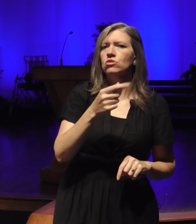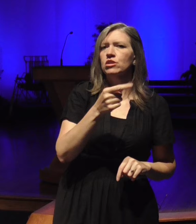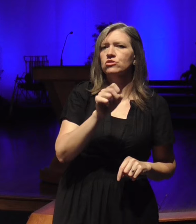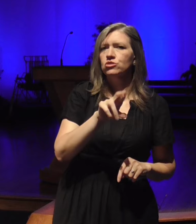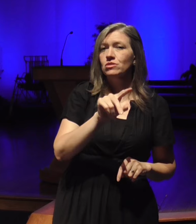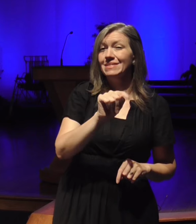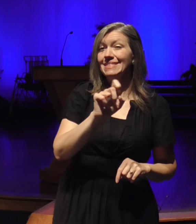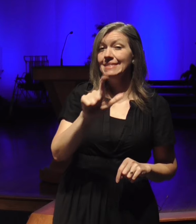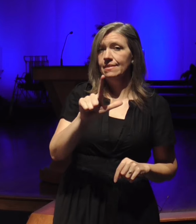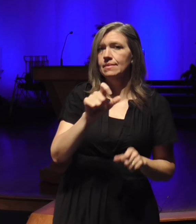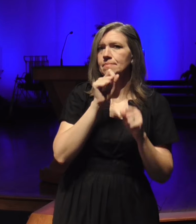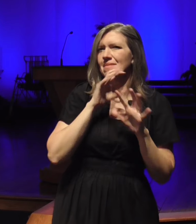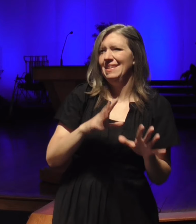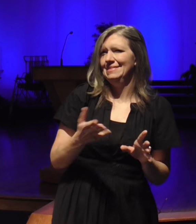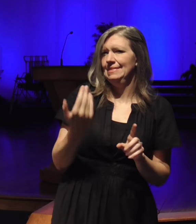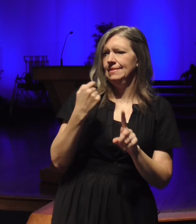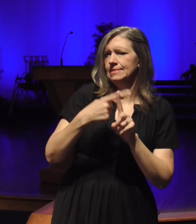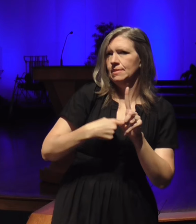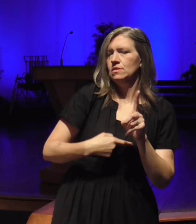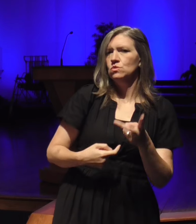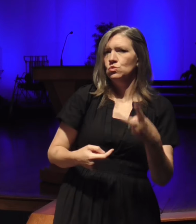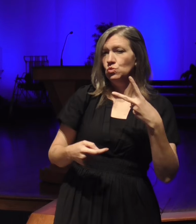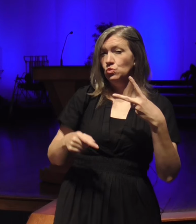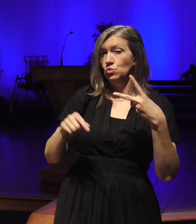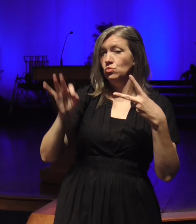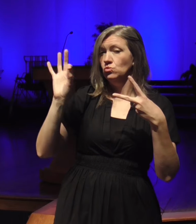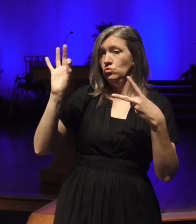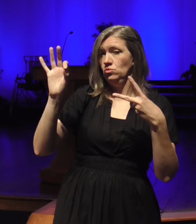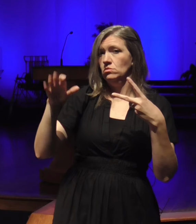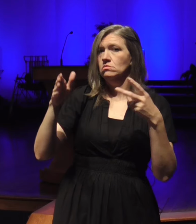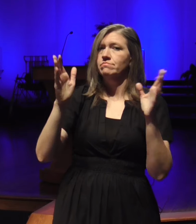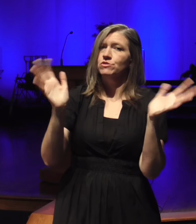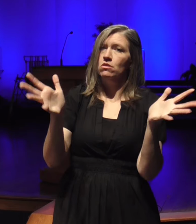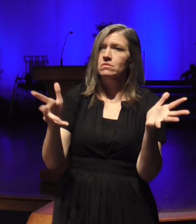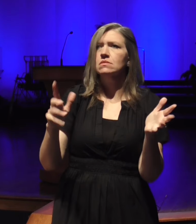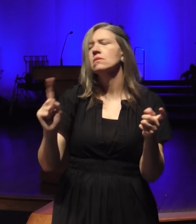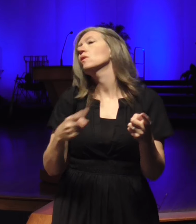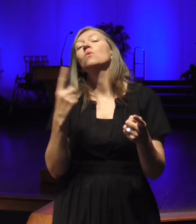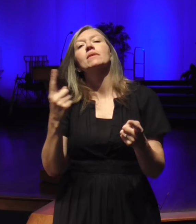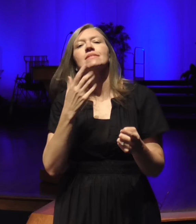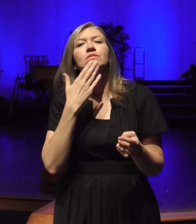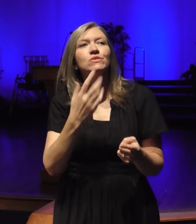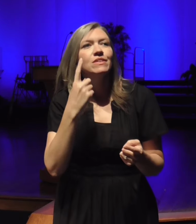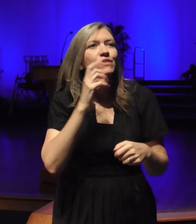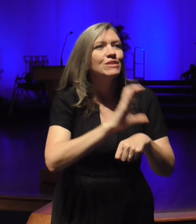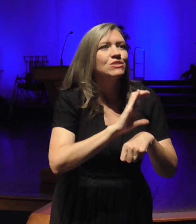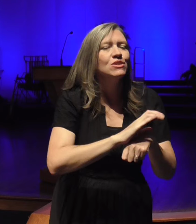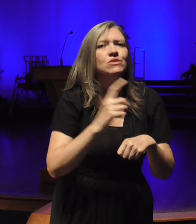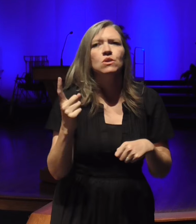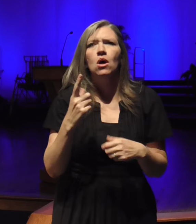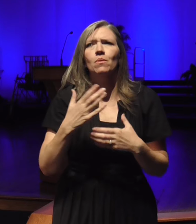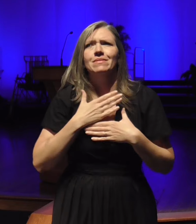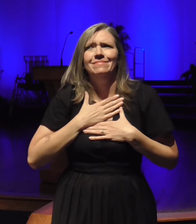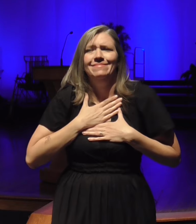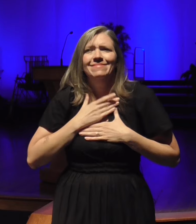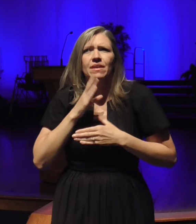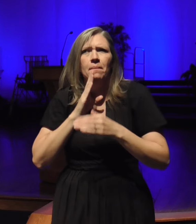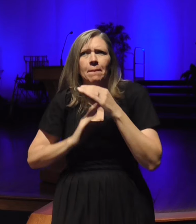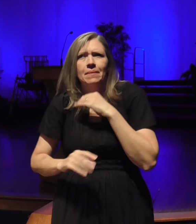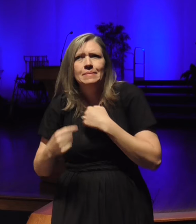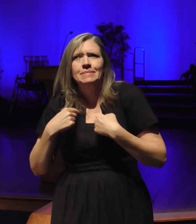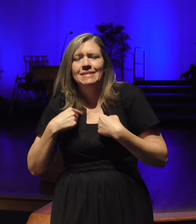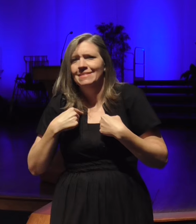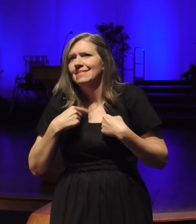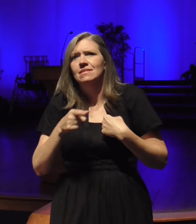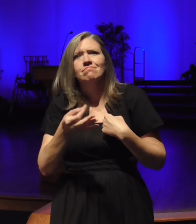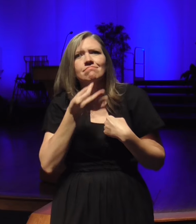We had a great minister. We have so many great ministers, but Roger Teal blessed us last month with 2 wonderful talks. Always